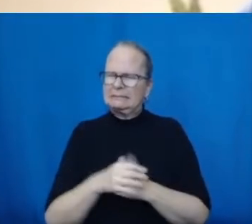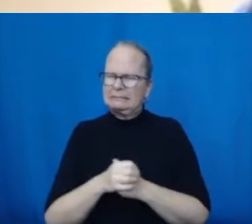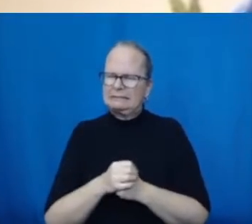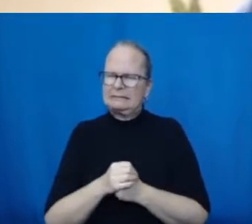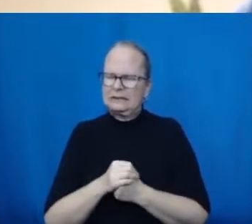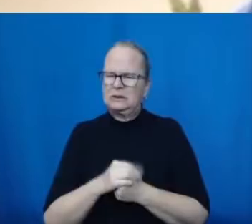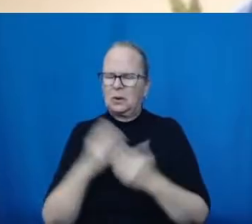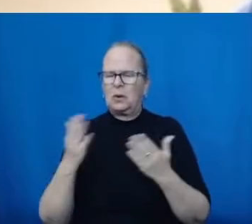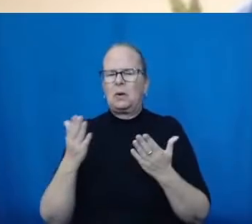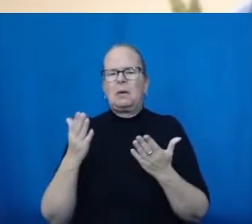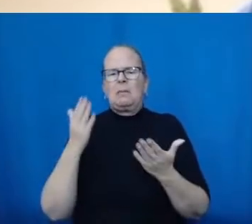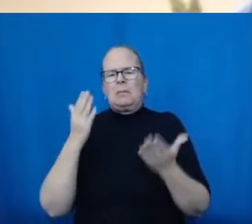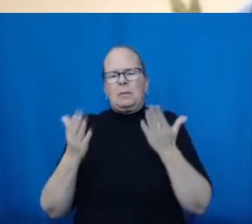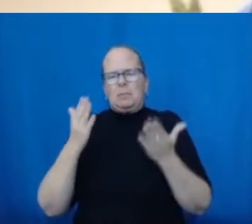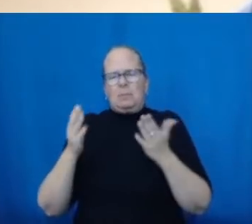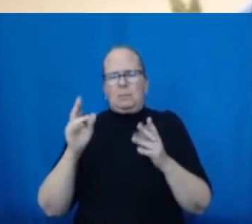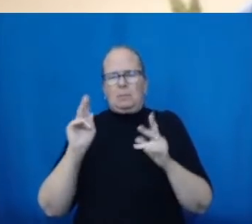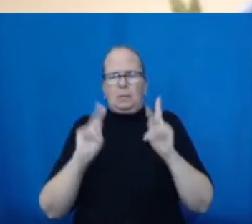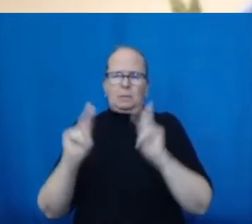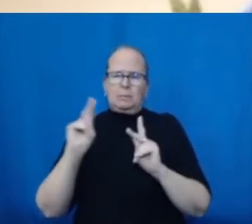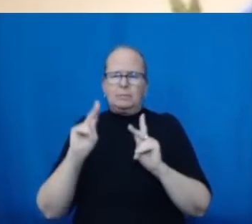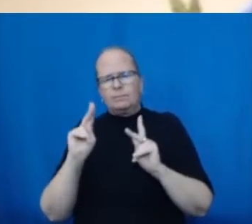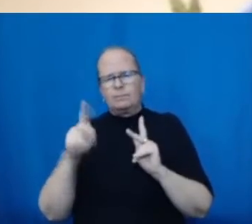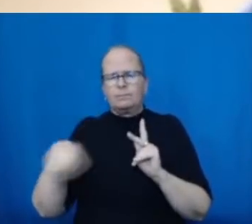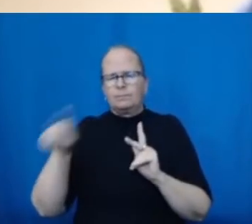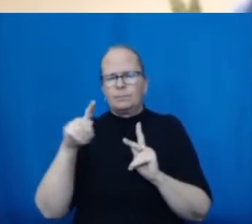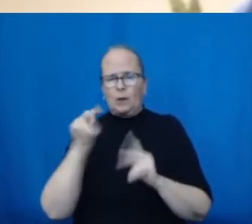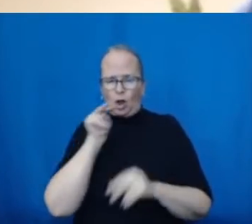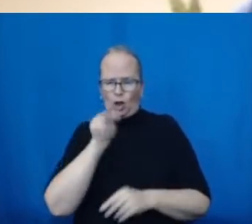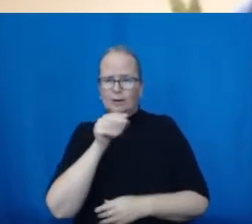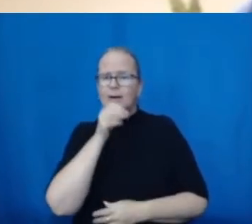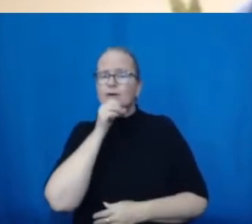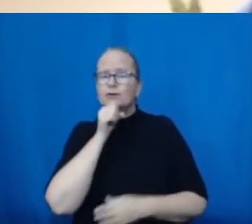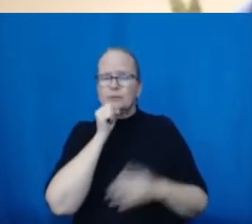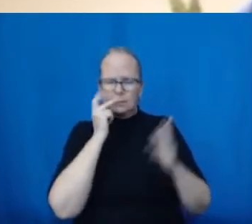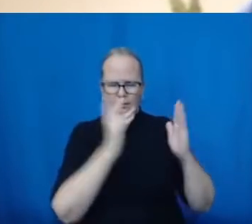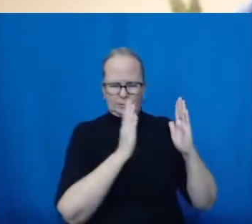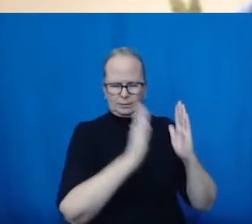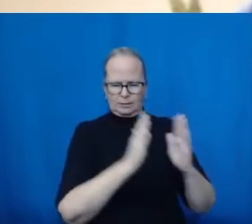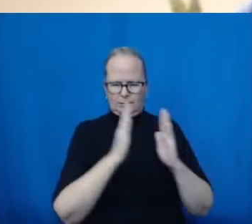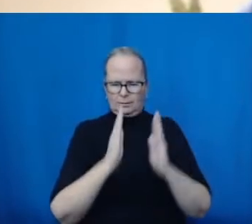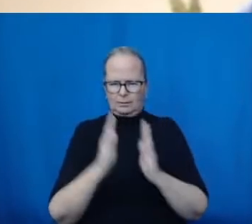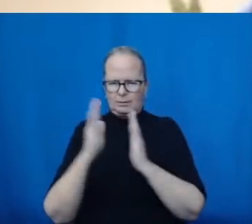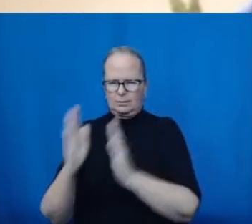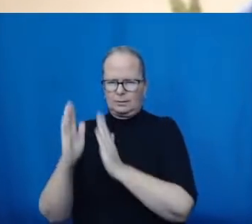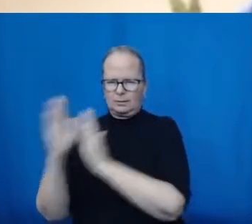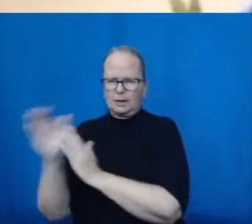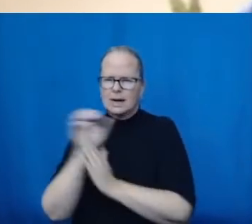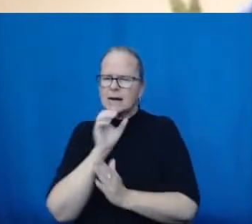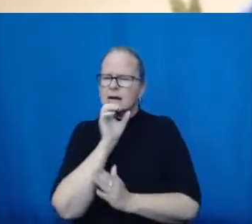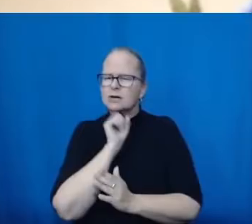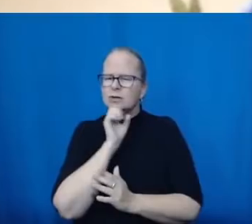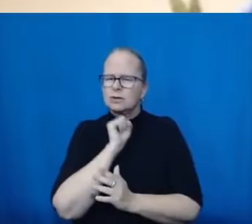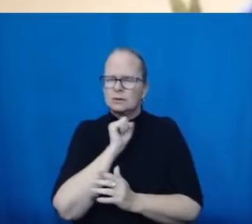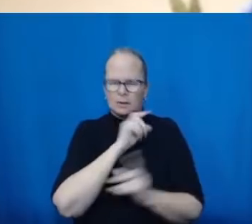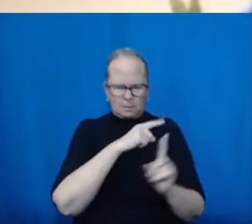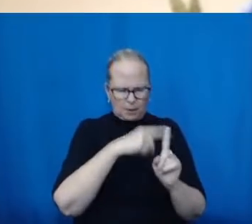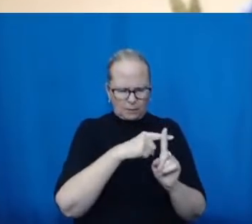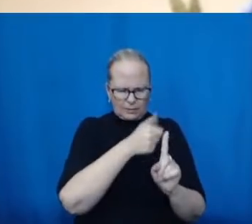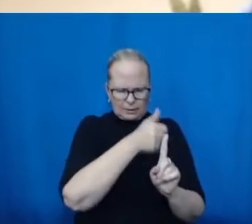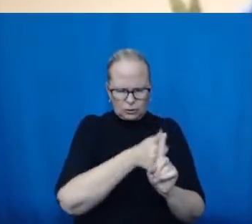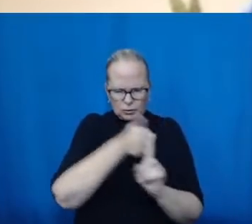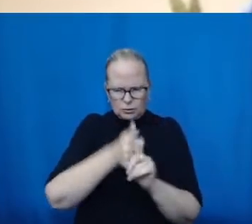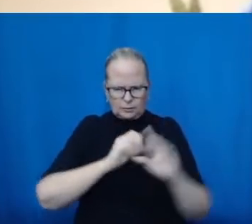ages and of the cases. And again, today we have just ongoing